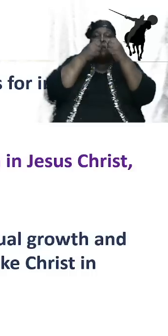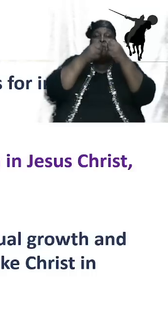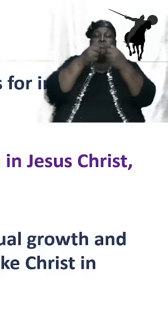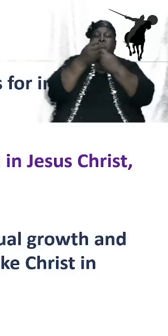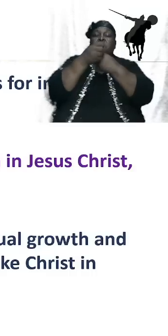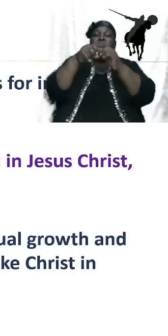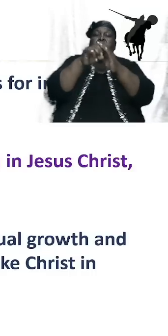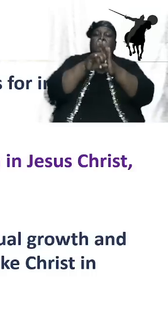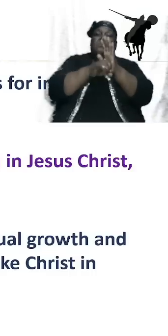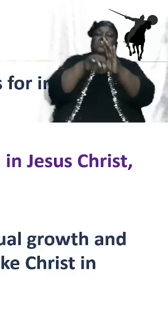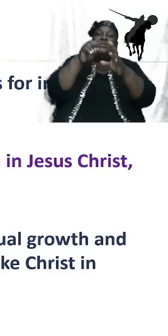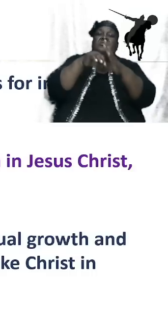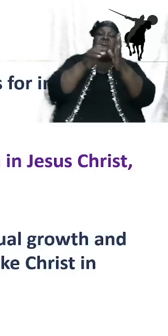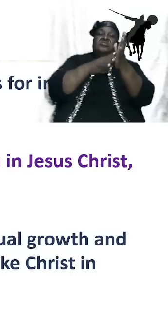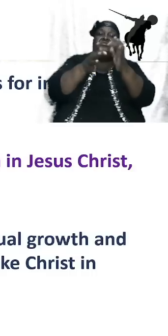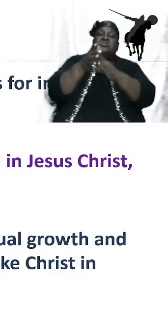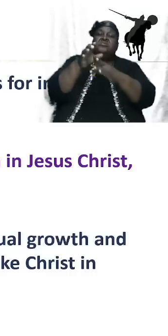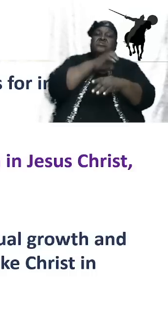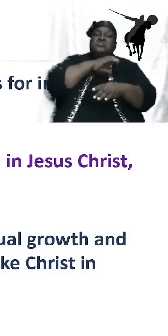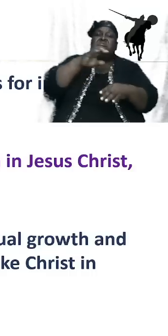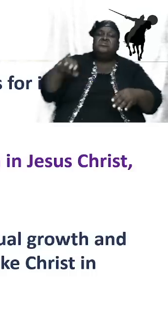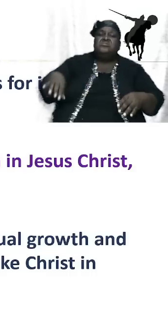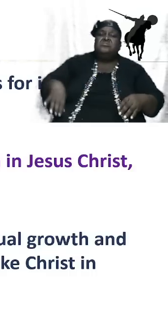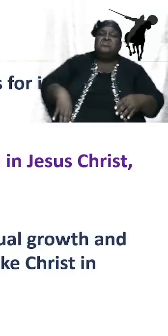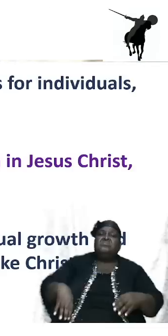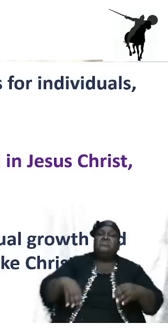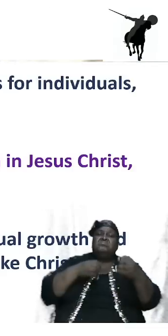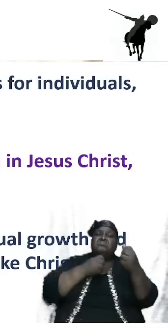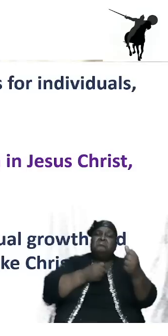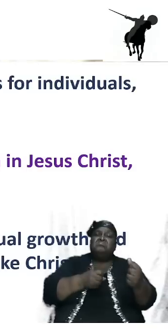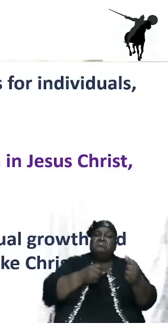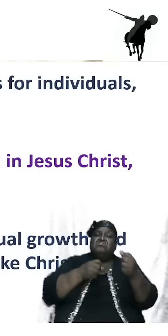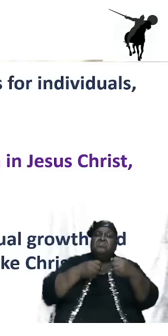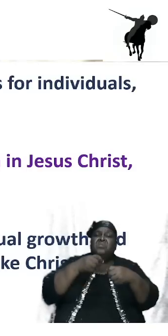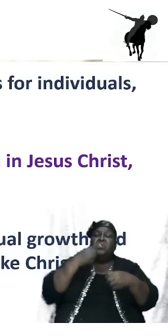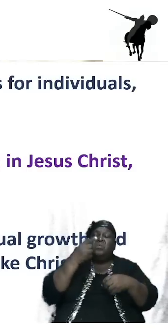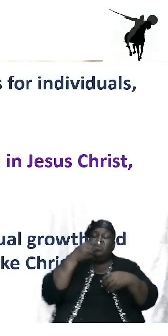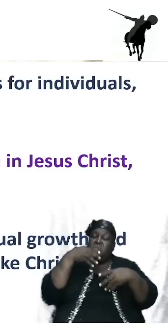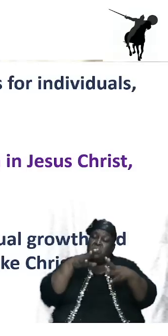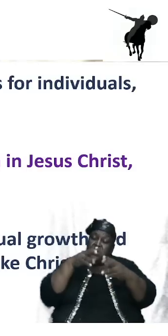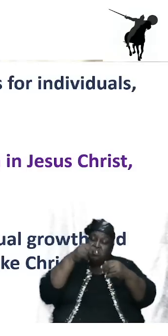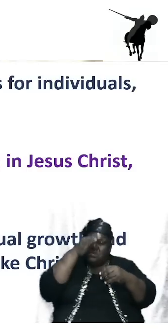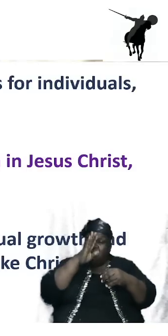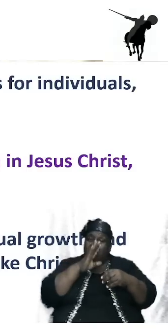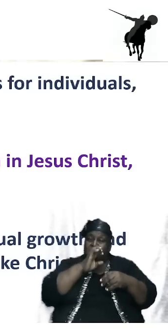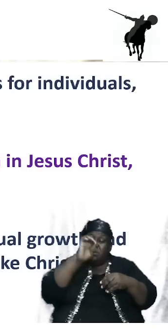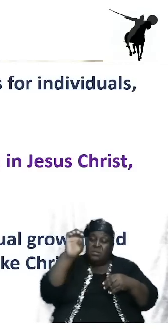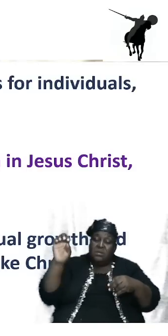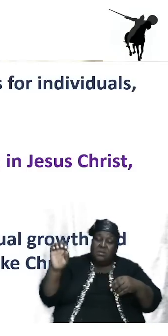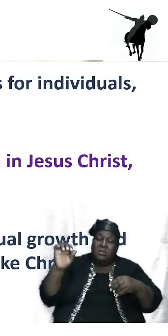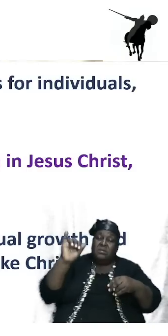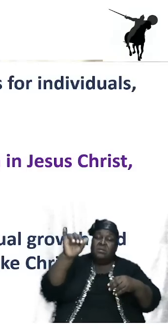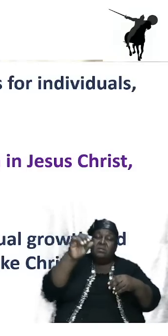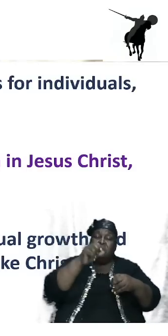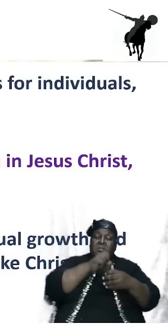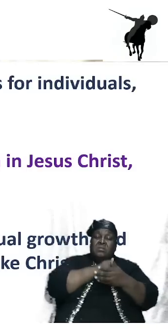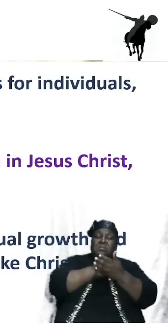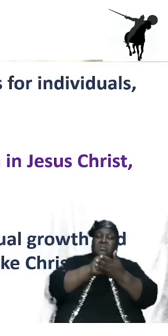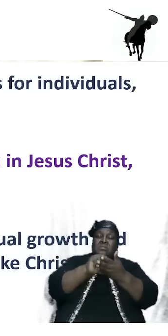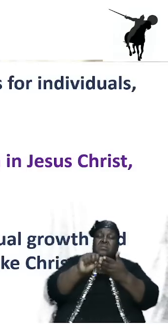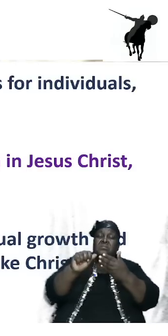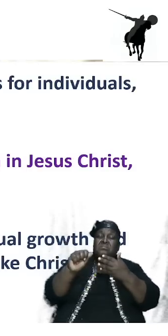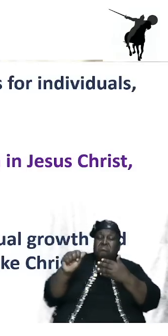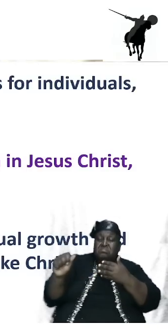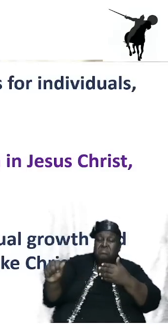in Jesus Christ. When you hold sound doctrine, it's the only way to God and eternal life. It leads to sanctification. Sound